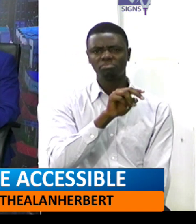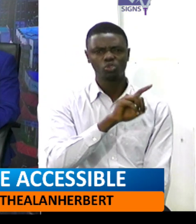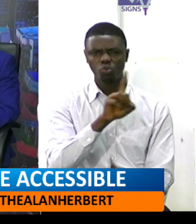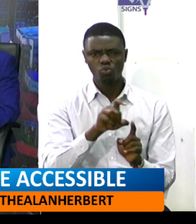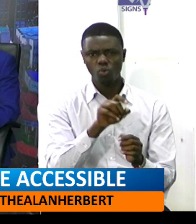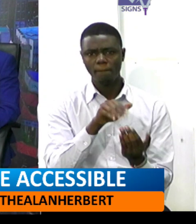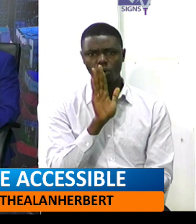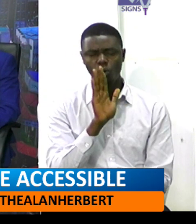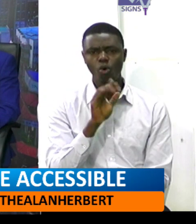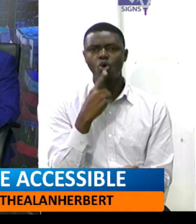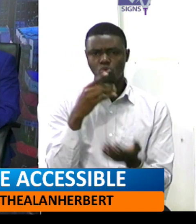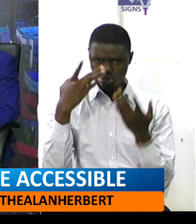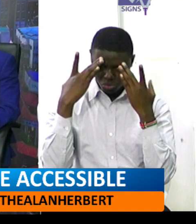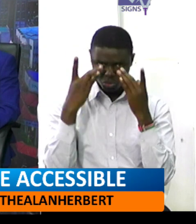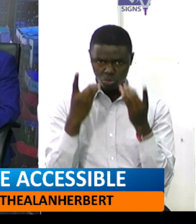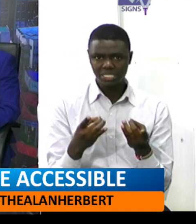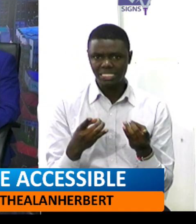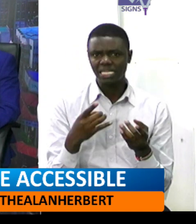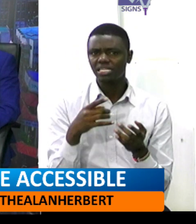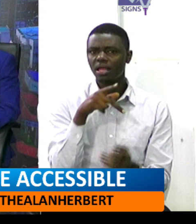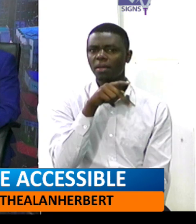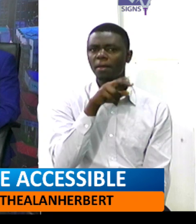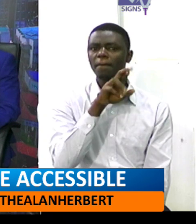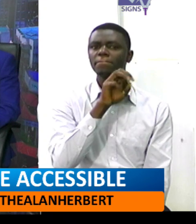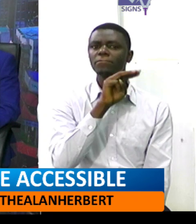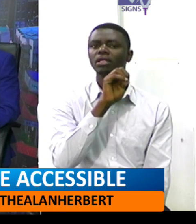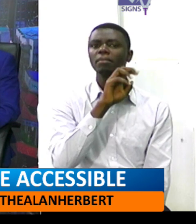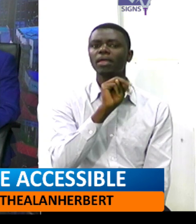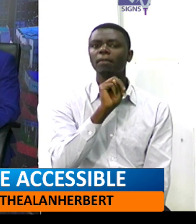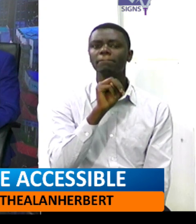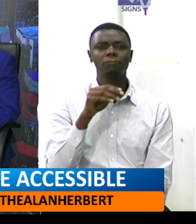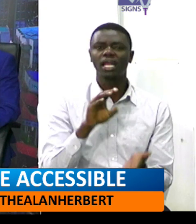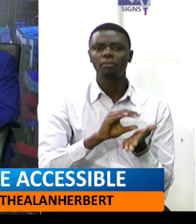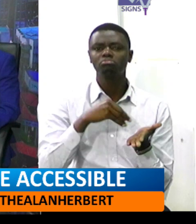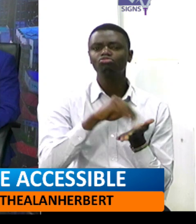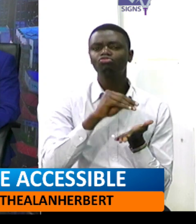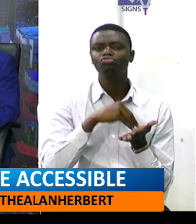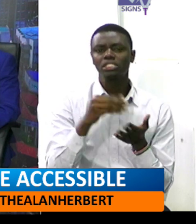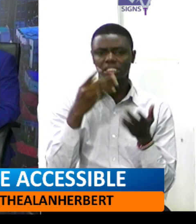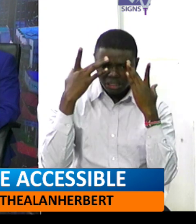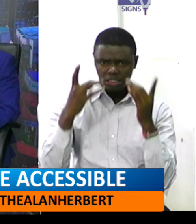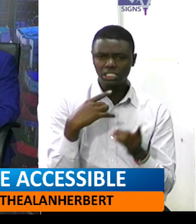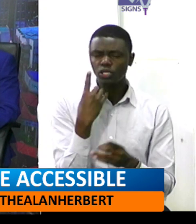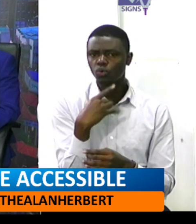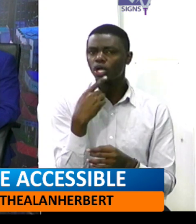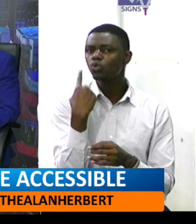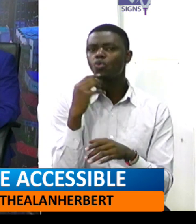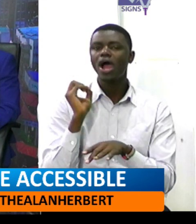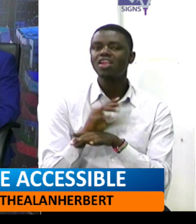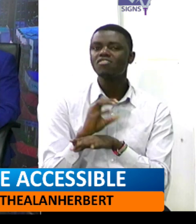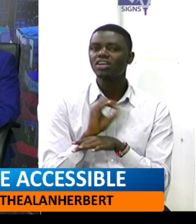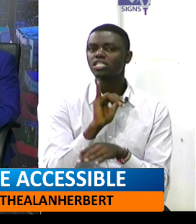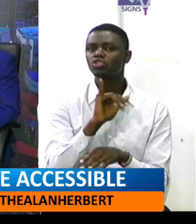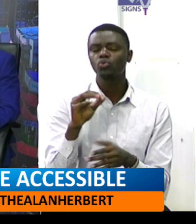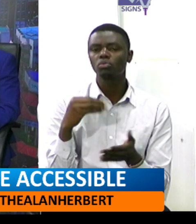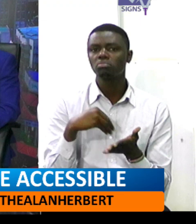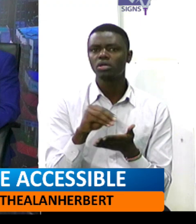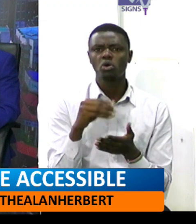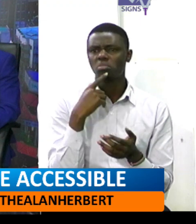more, who decides these premiums, and what advises these premiums? Because you've